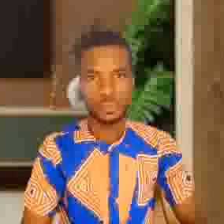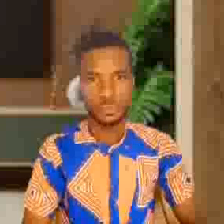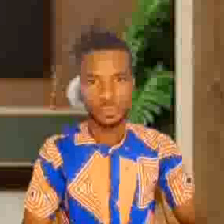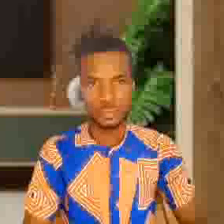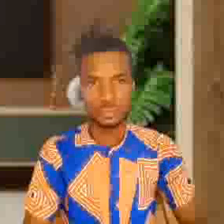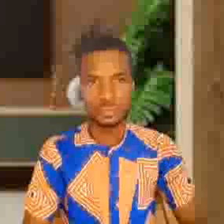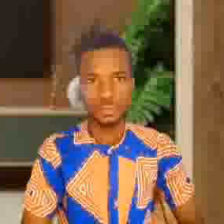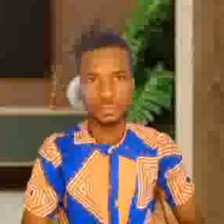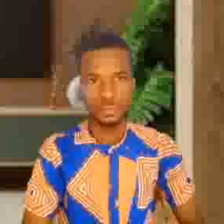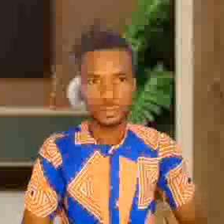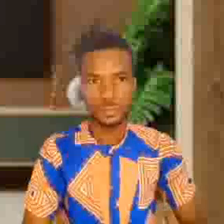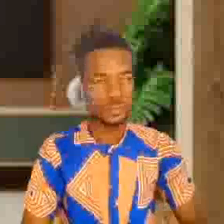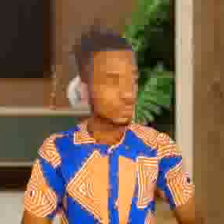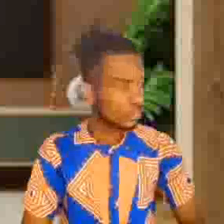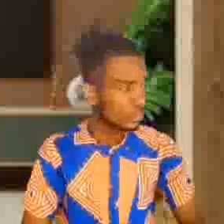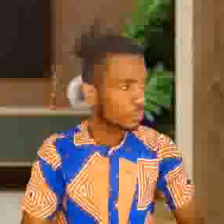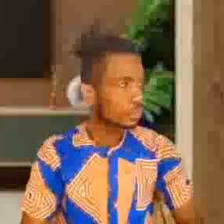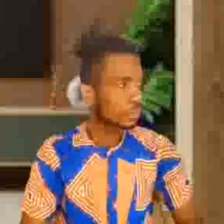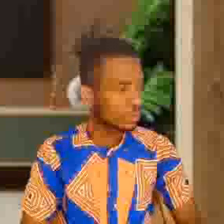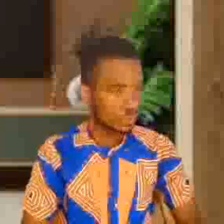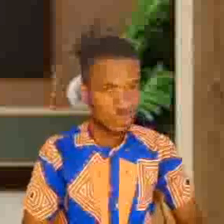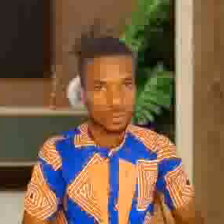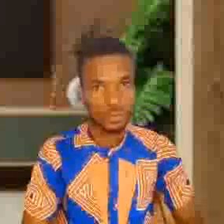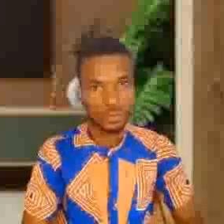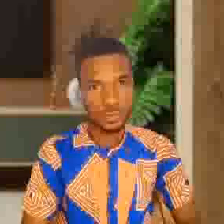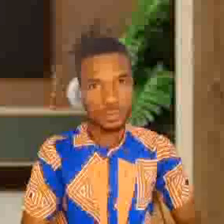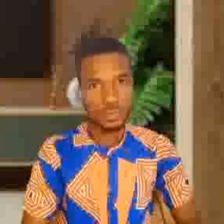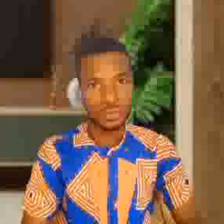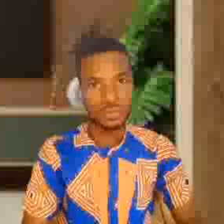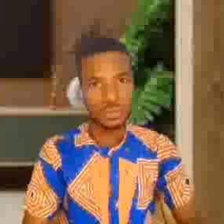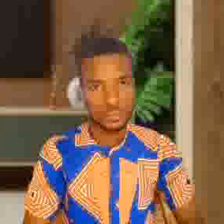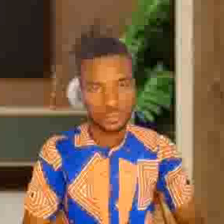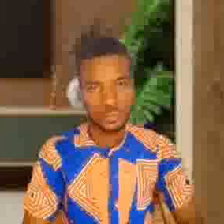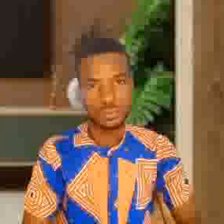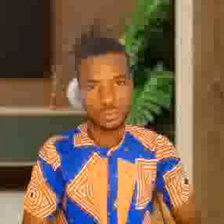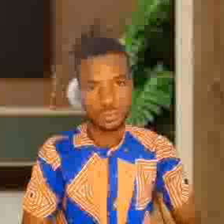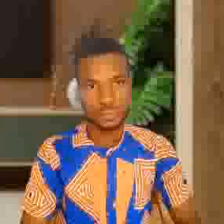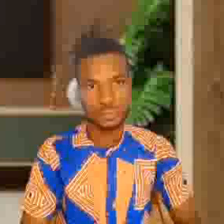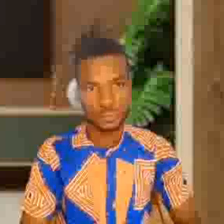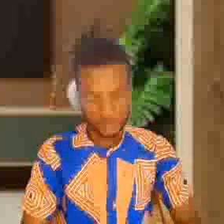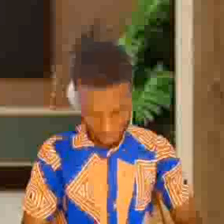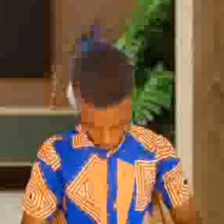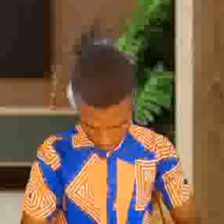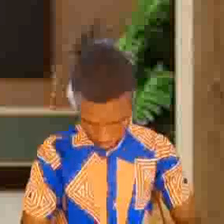no rain, and when the rain is to be restored, it will still be according to my word.